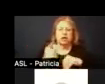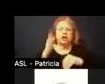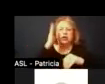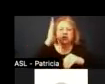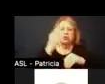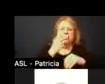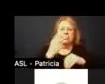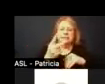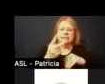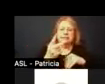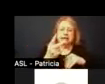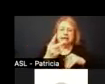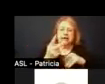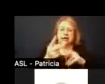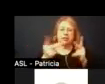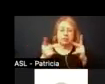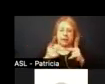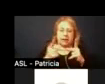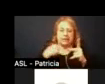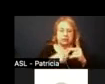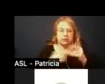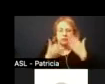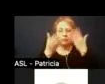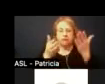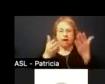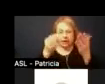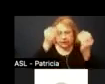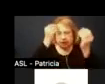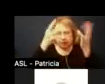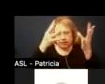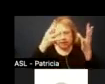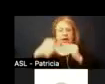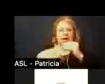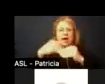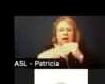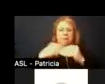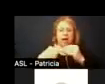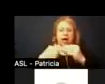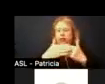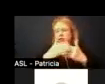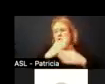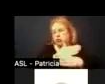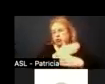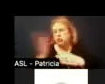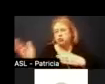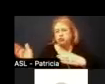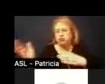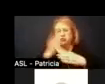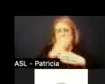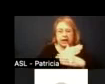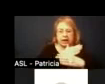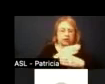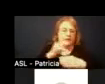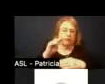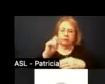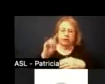where we have provided an update on the uh the whole range of metrics i'm not again going this evening going to